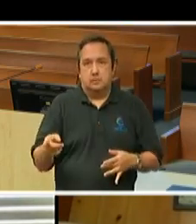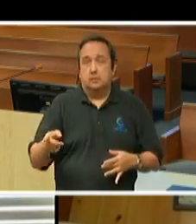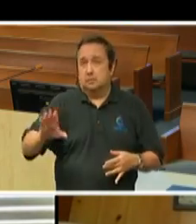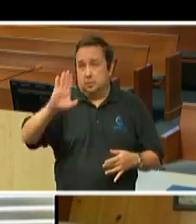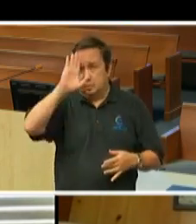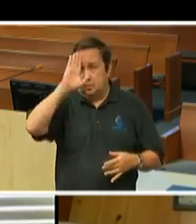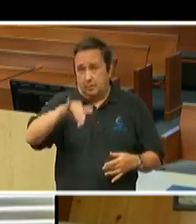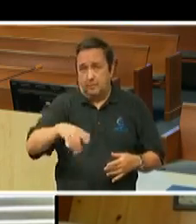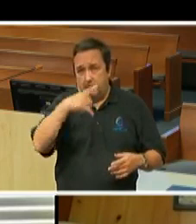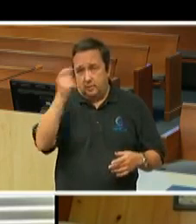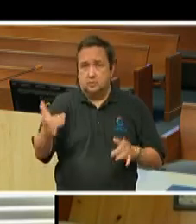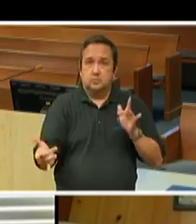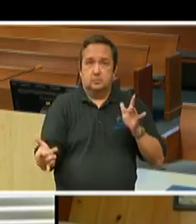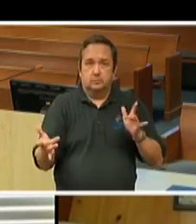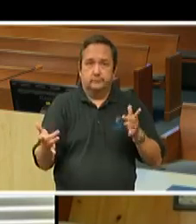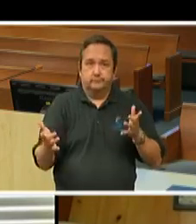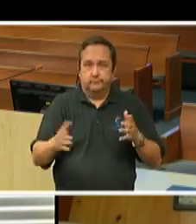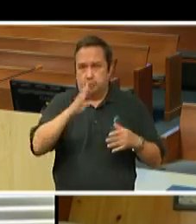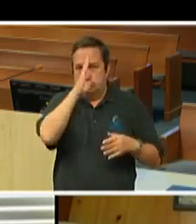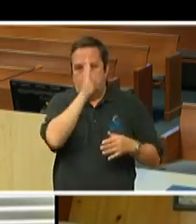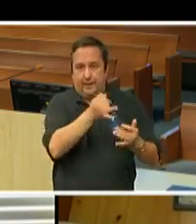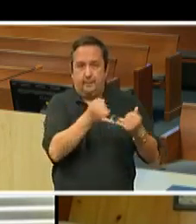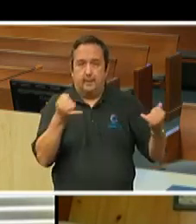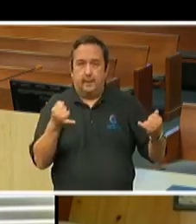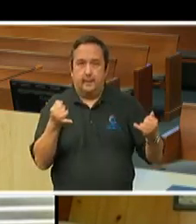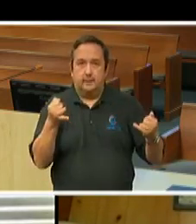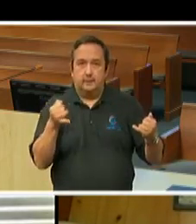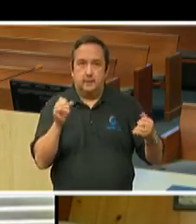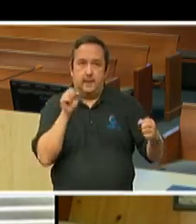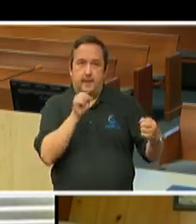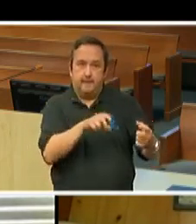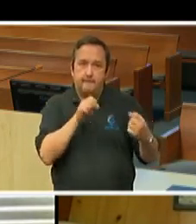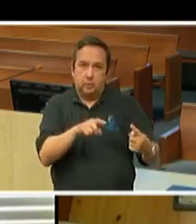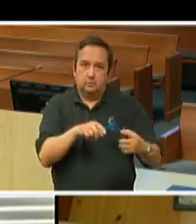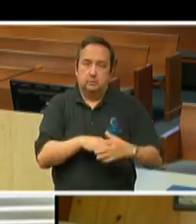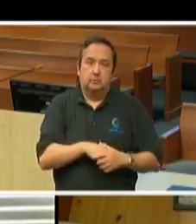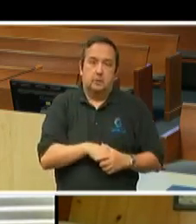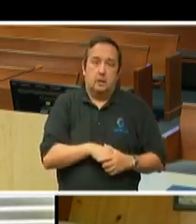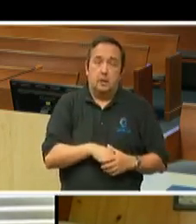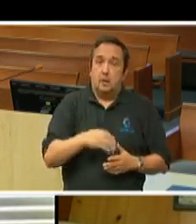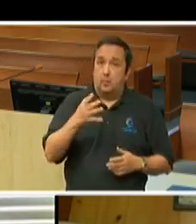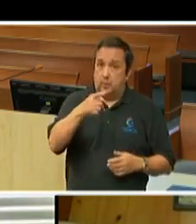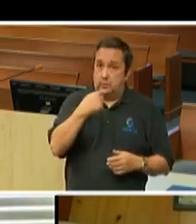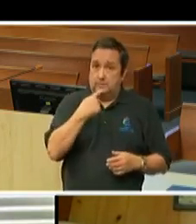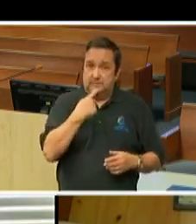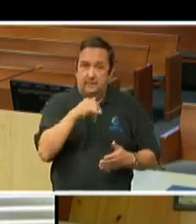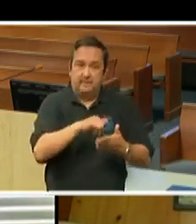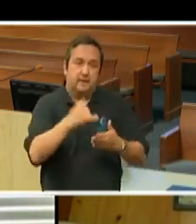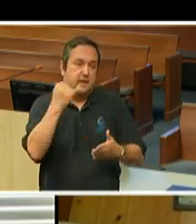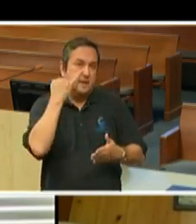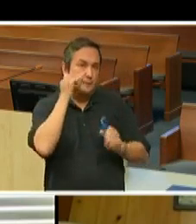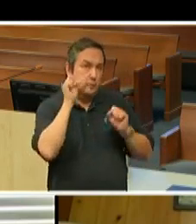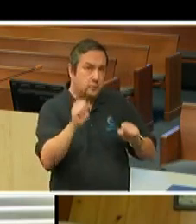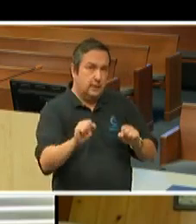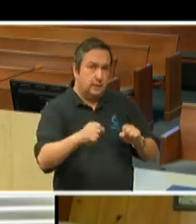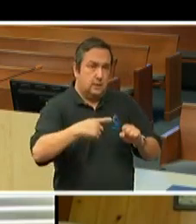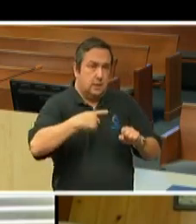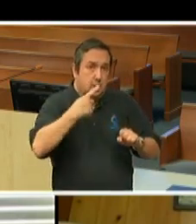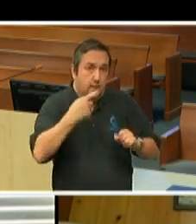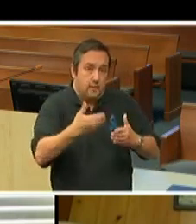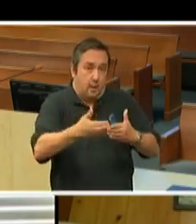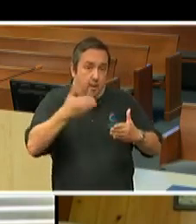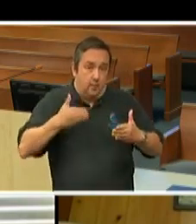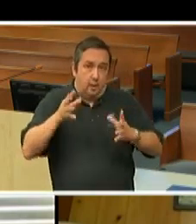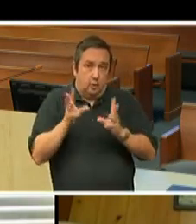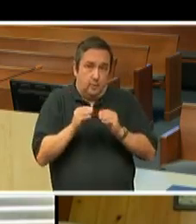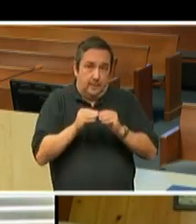that because you've been getting plenty of direct input, because what you're saying is if you could comment prior to the